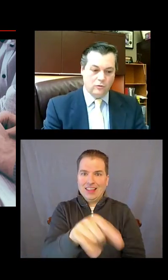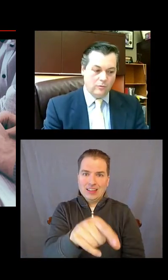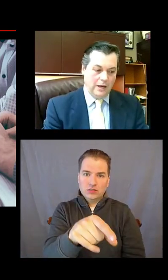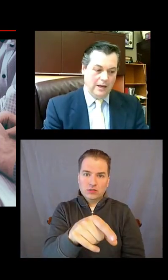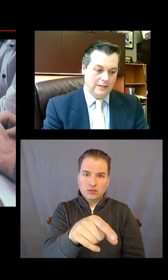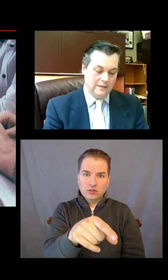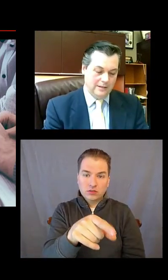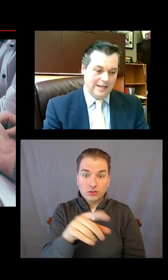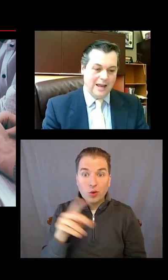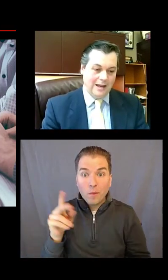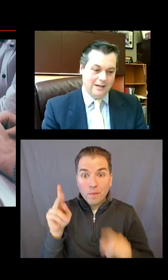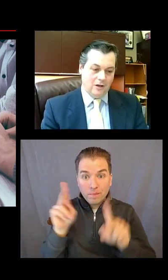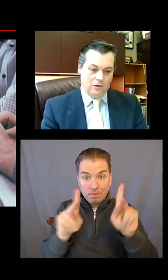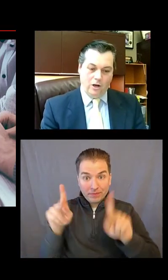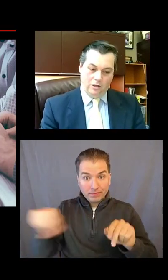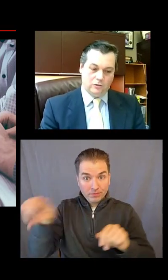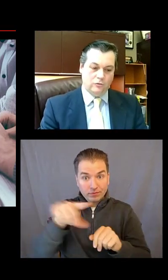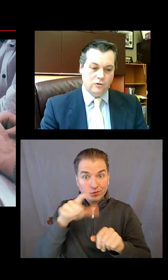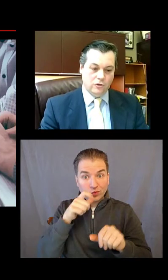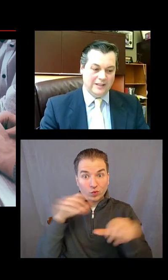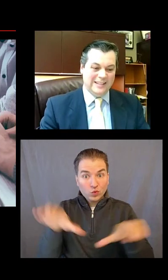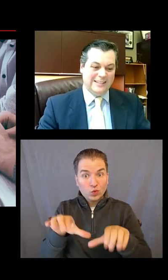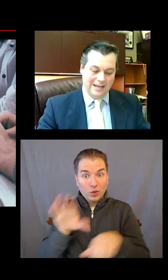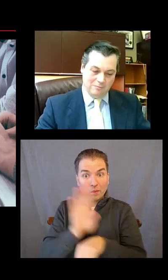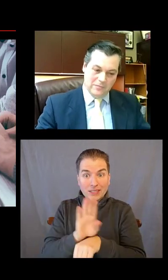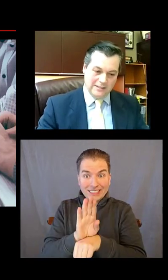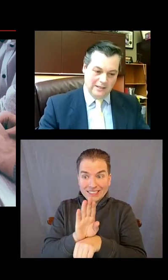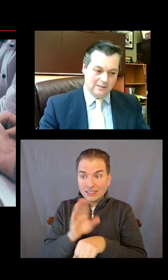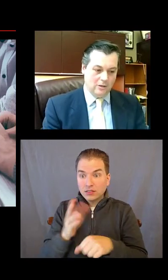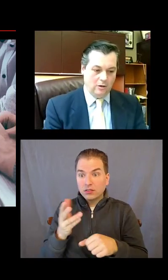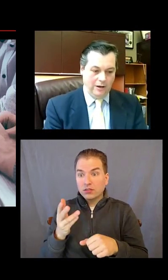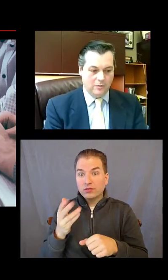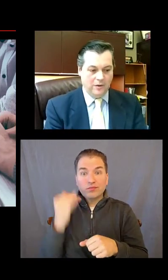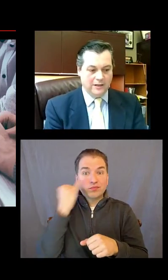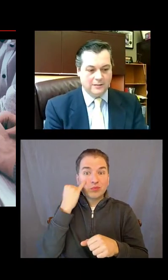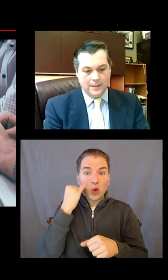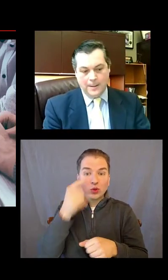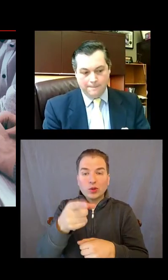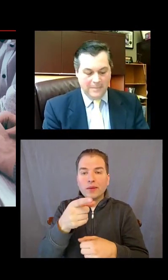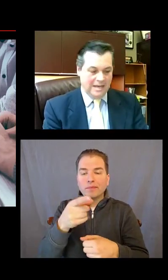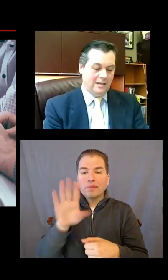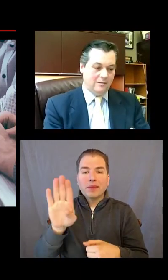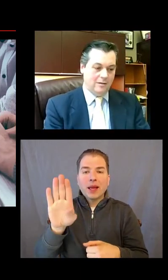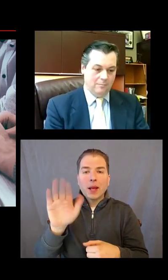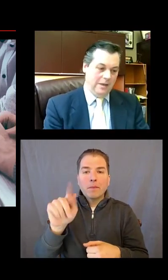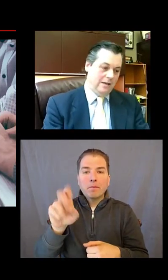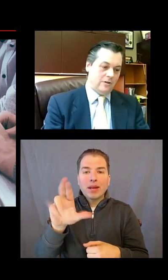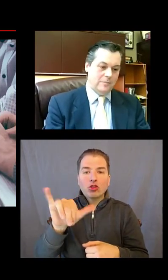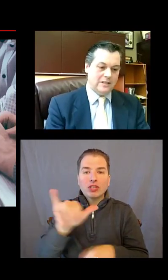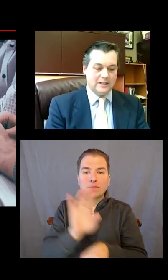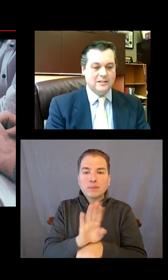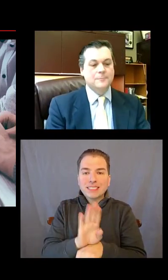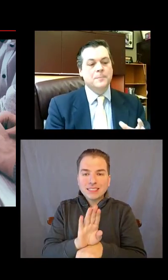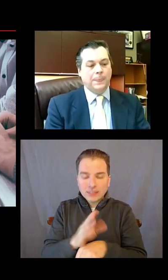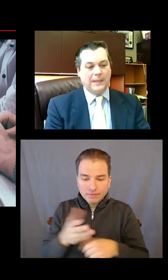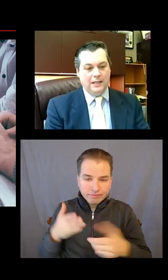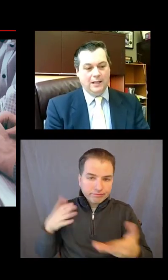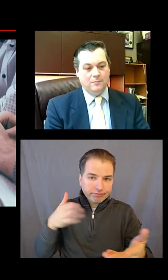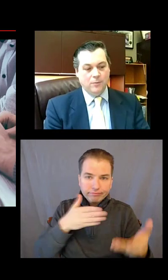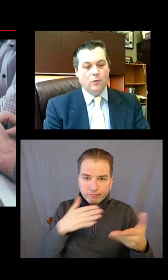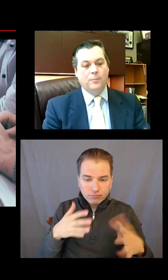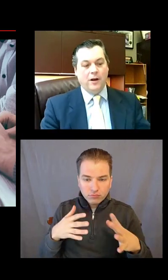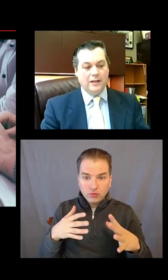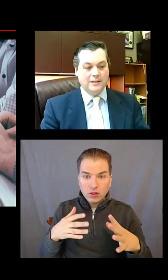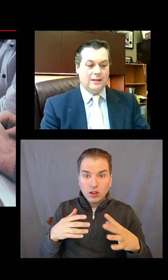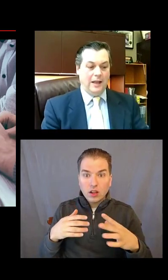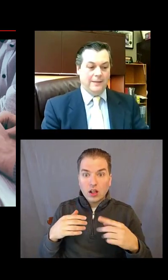people who on the side are also doing the same business, everybody's making a bakery business